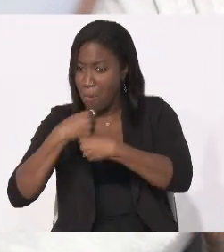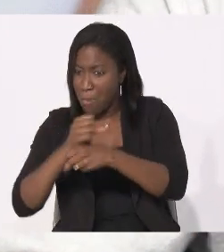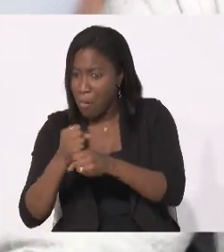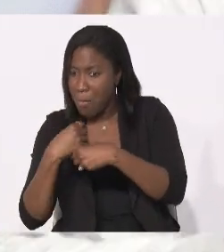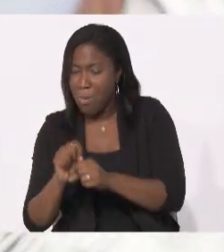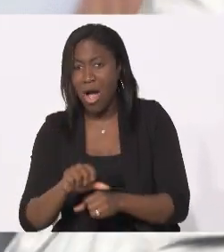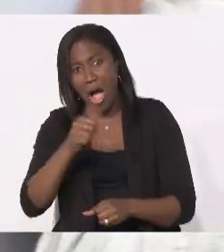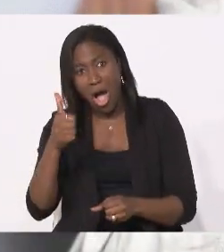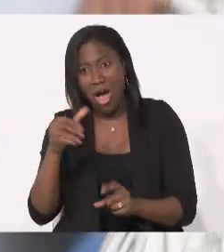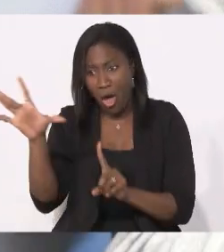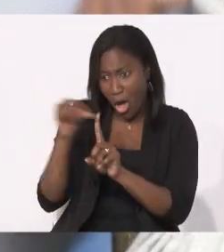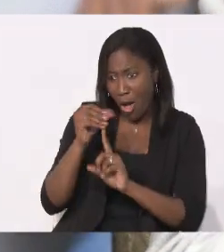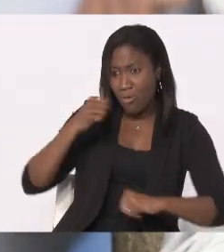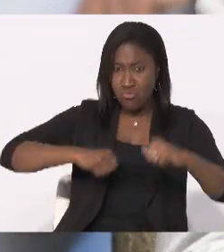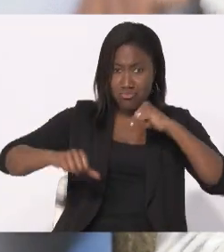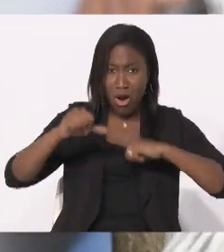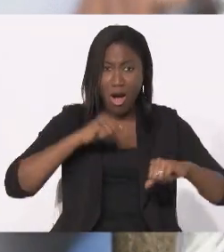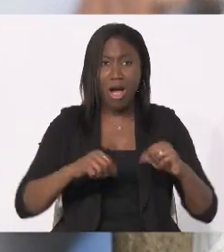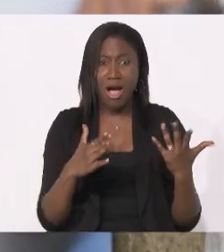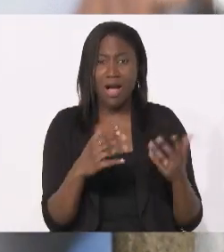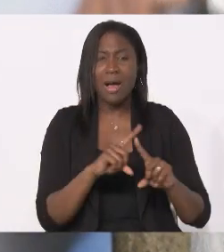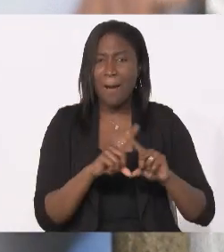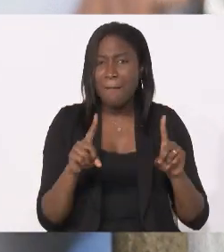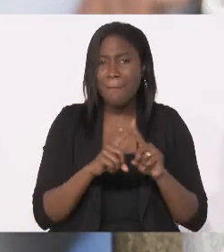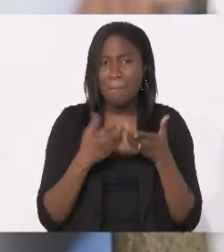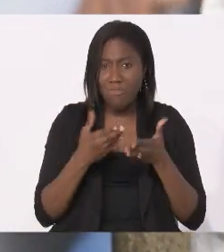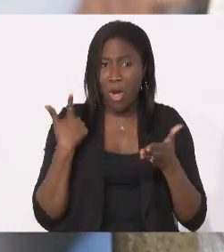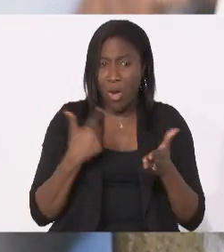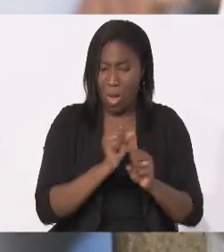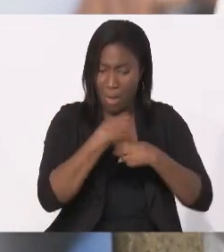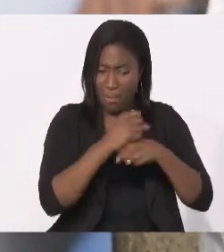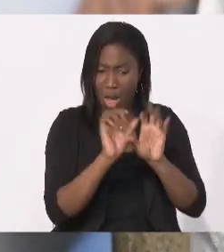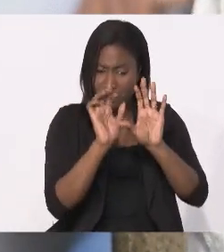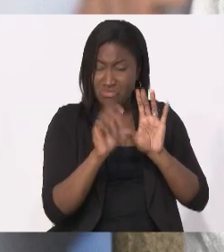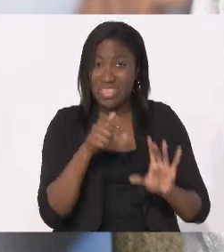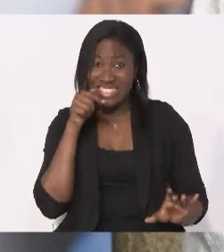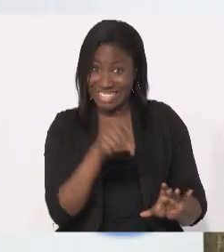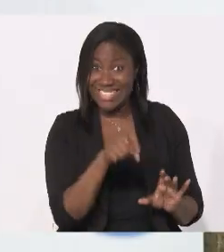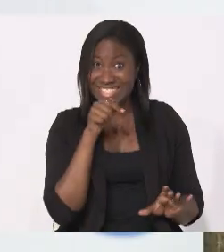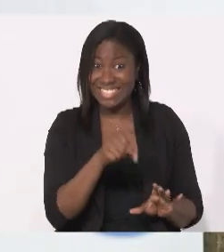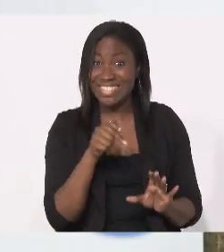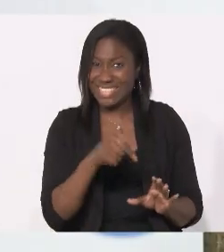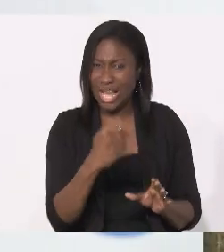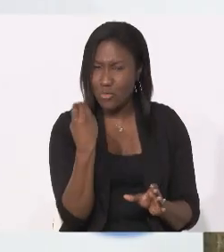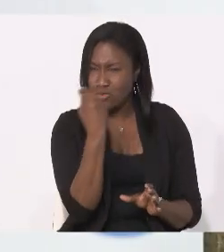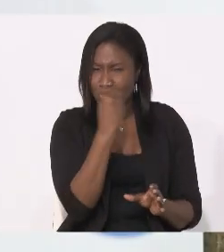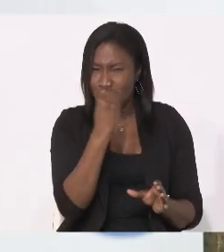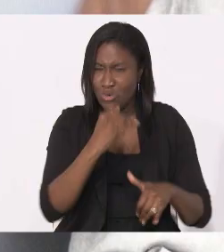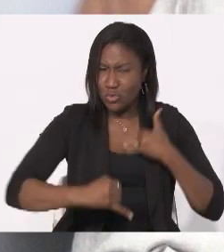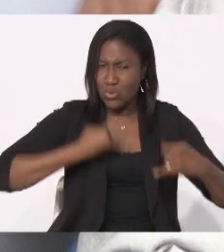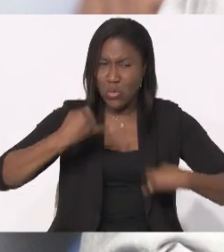real nice. How many of these stories have we been able to put on stage in the first instance?